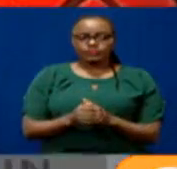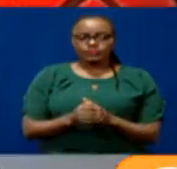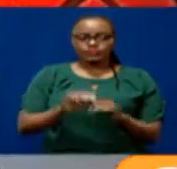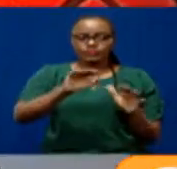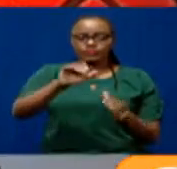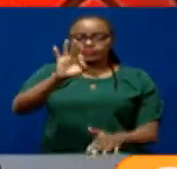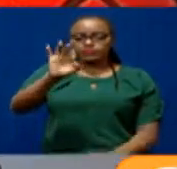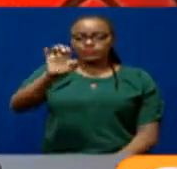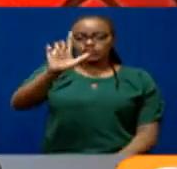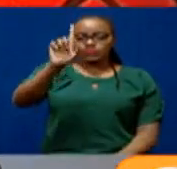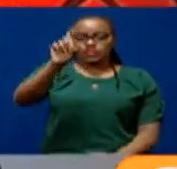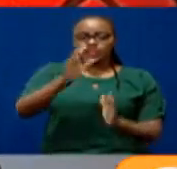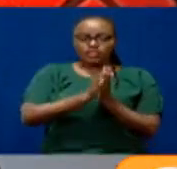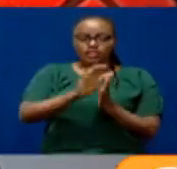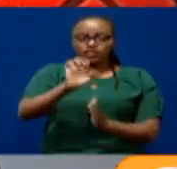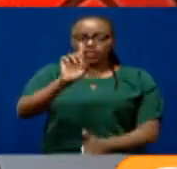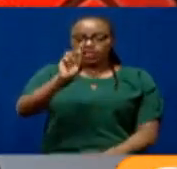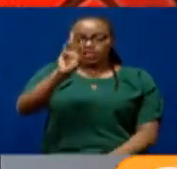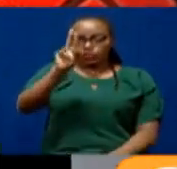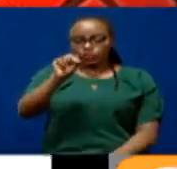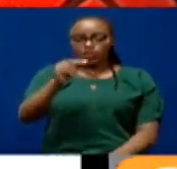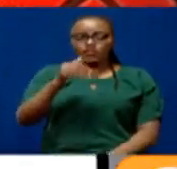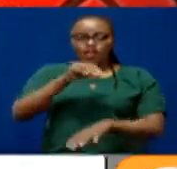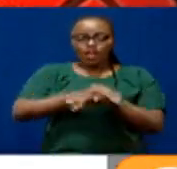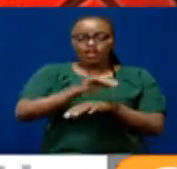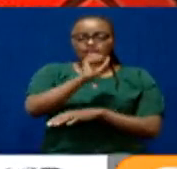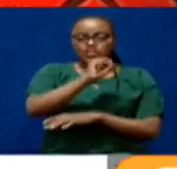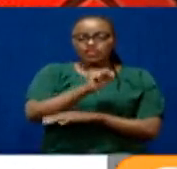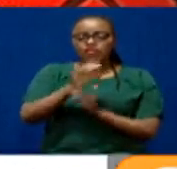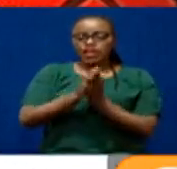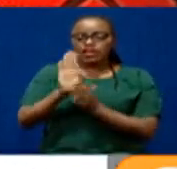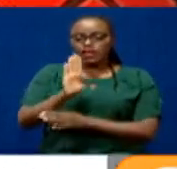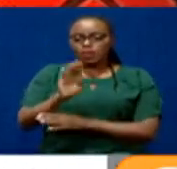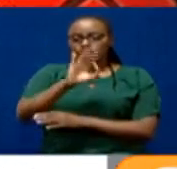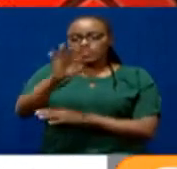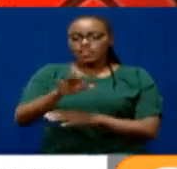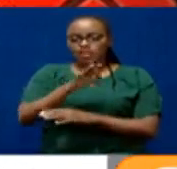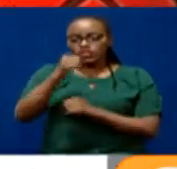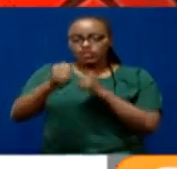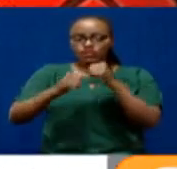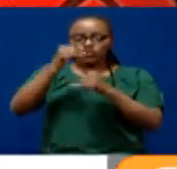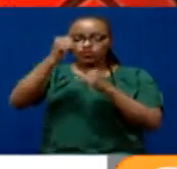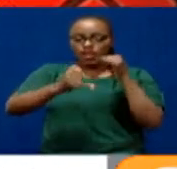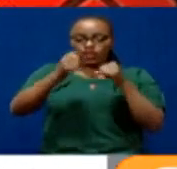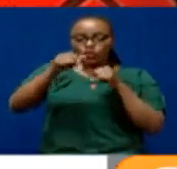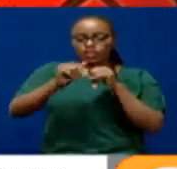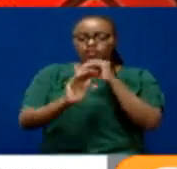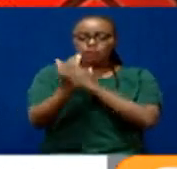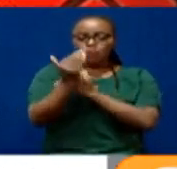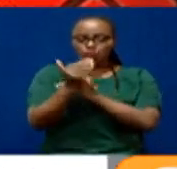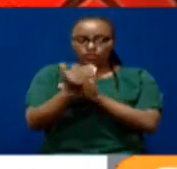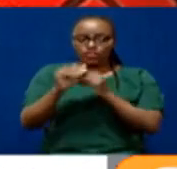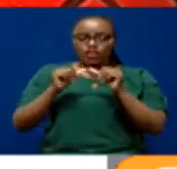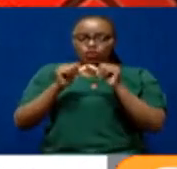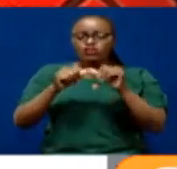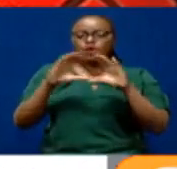And Felix Korir and Edwin Kimosong bagged silver and bronze medals in the 3,000-meter race finals early this morning in the